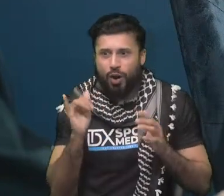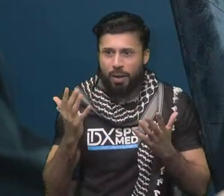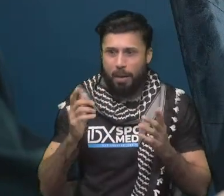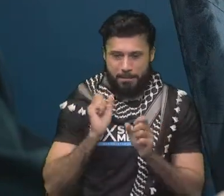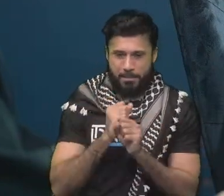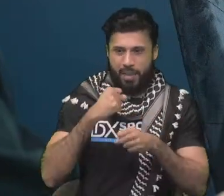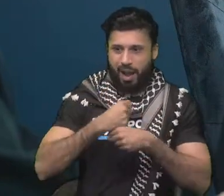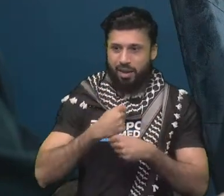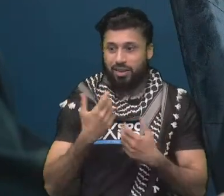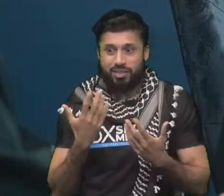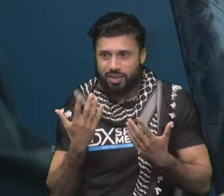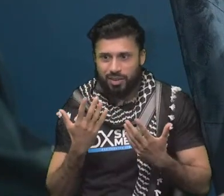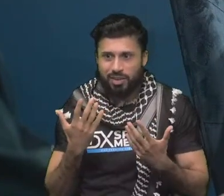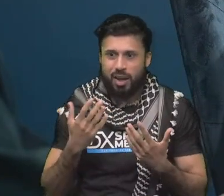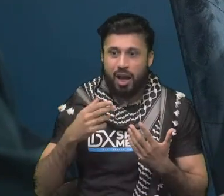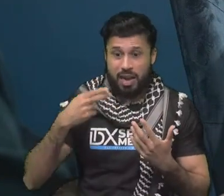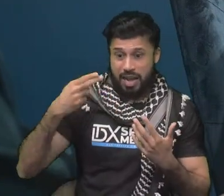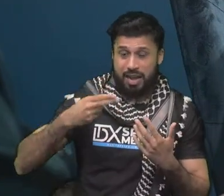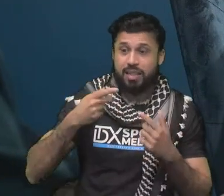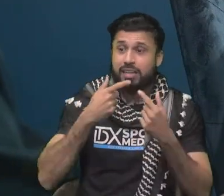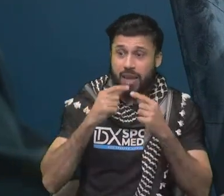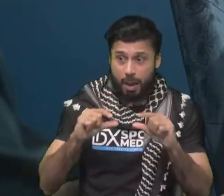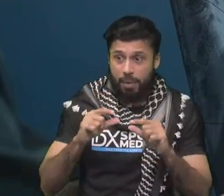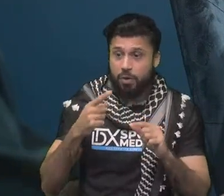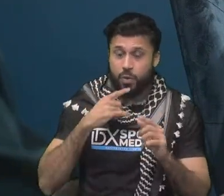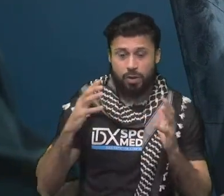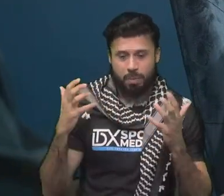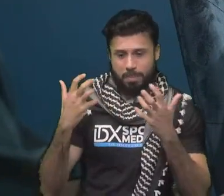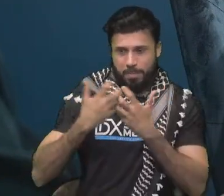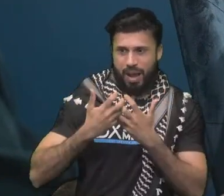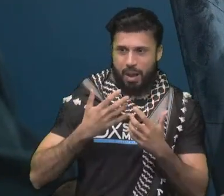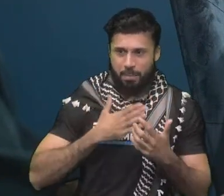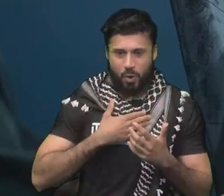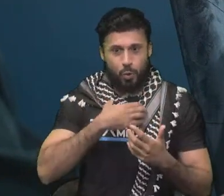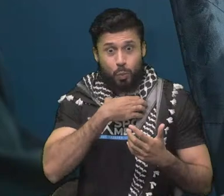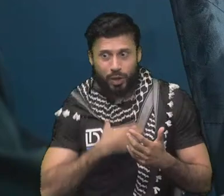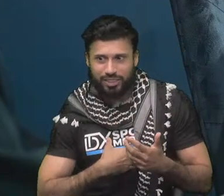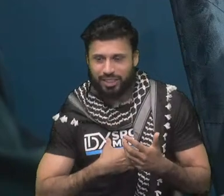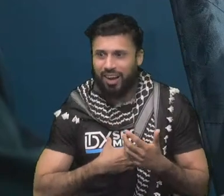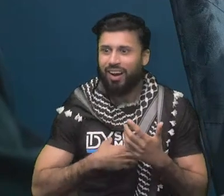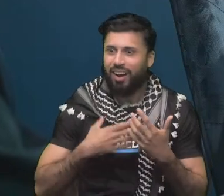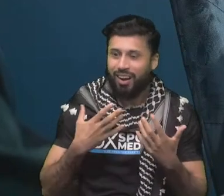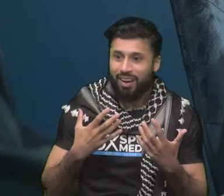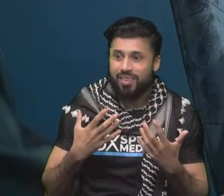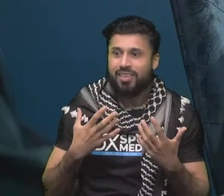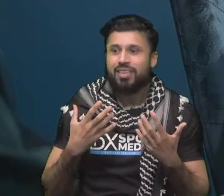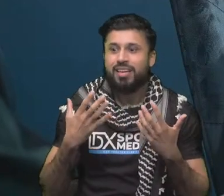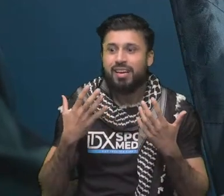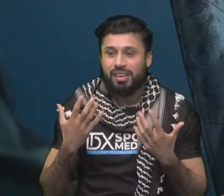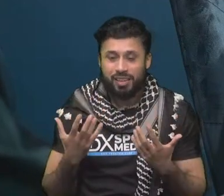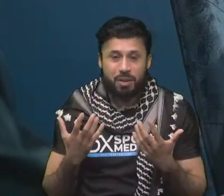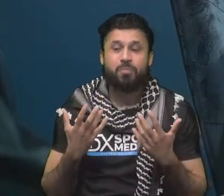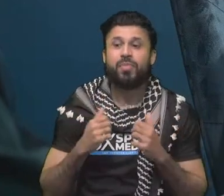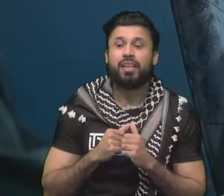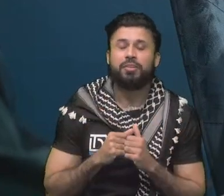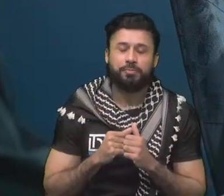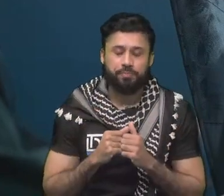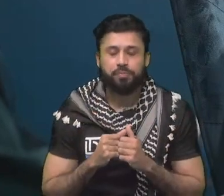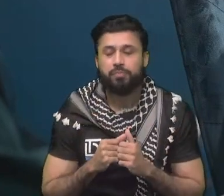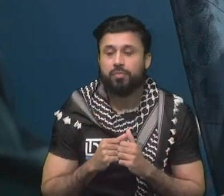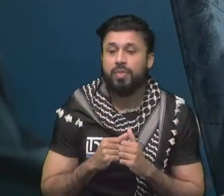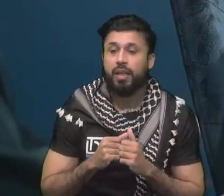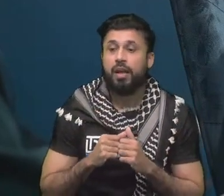he is the one, alhamdulillah rabbil alameen. But what about the 99 other sheikh that you asked and they said no? Just because someone said,